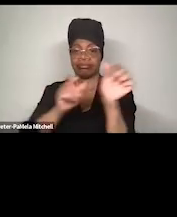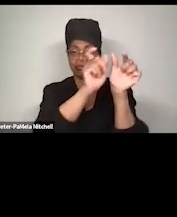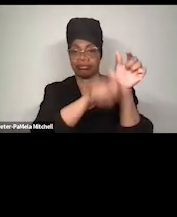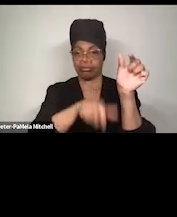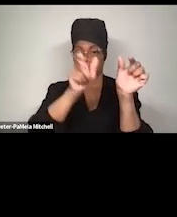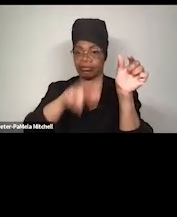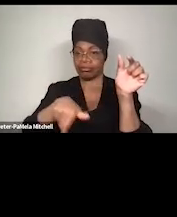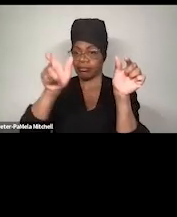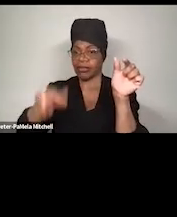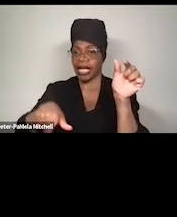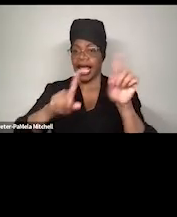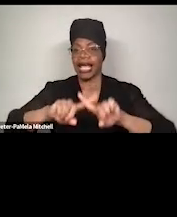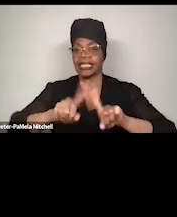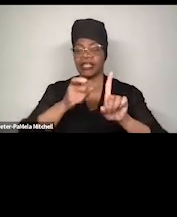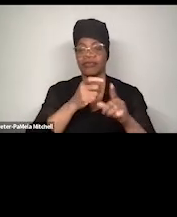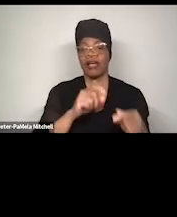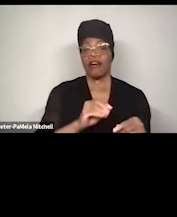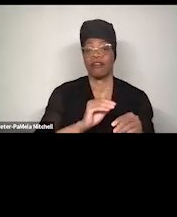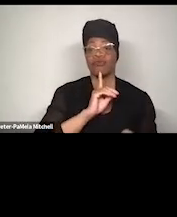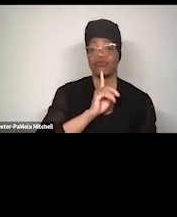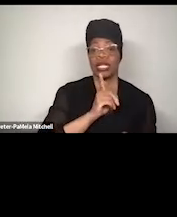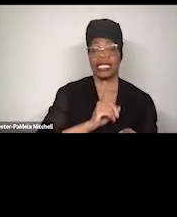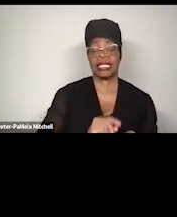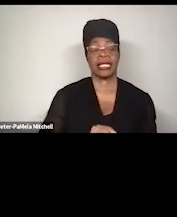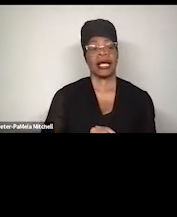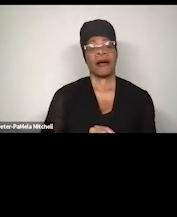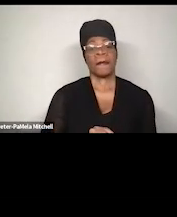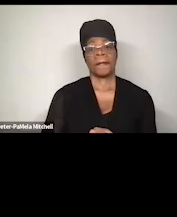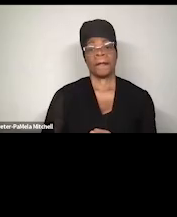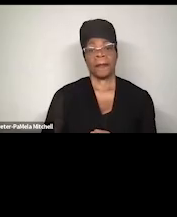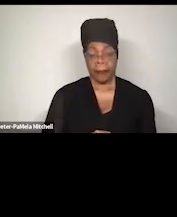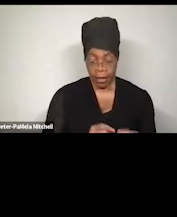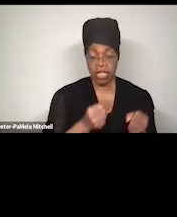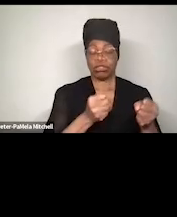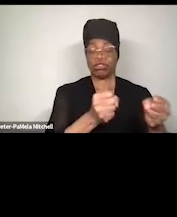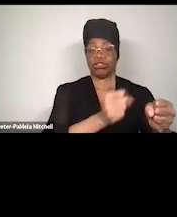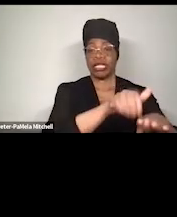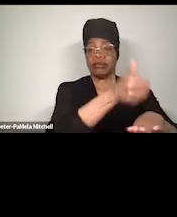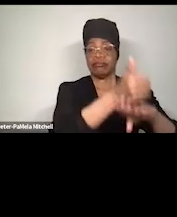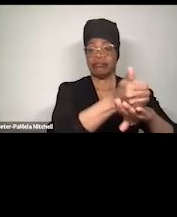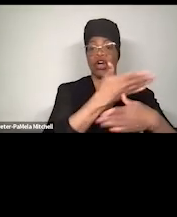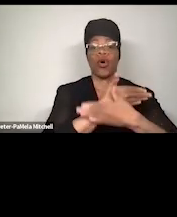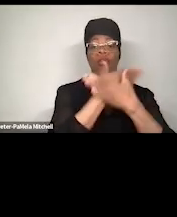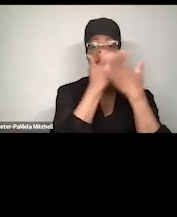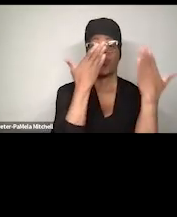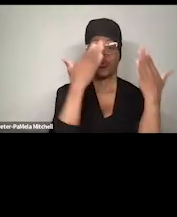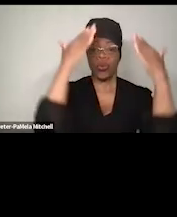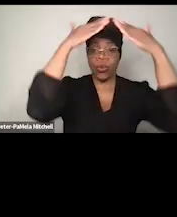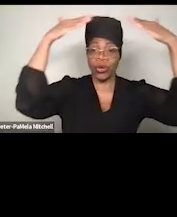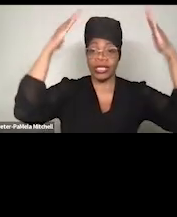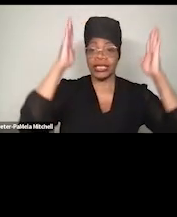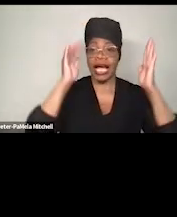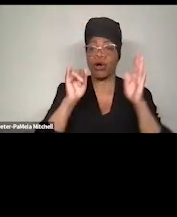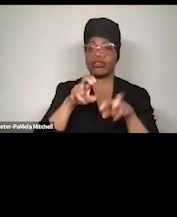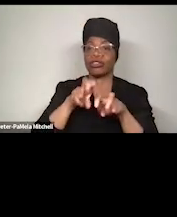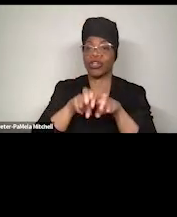and differentiating between explicit homelessness, meaning being street-based with no shelter, and couch surfing,